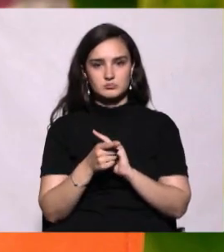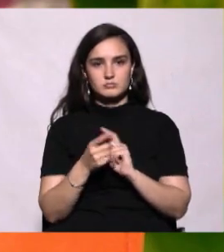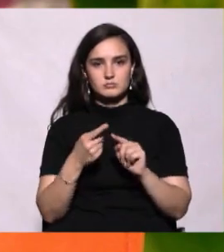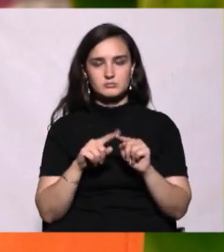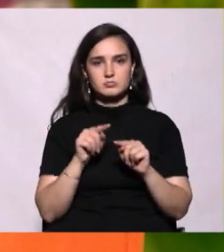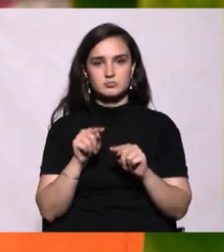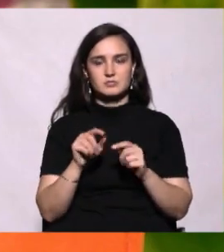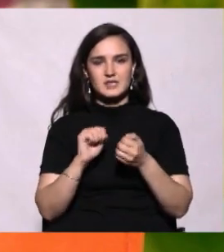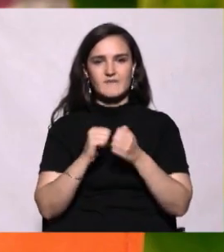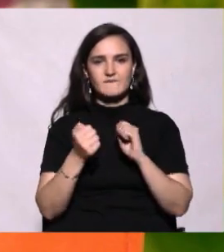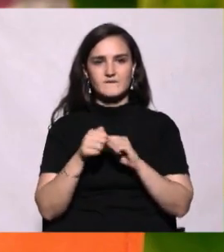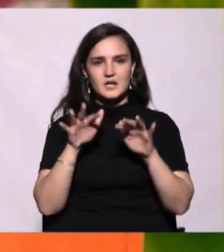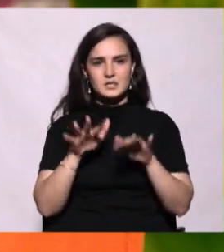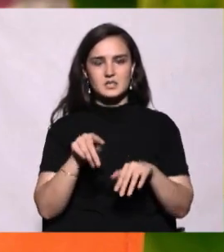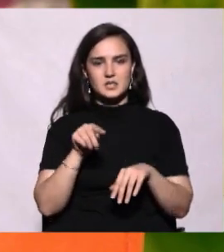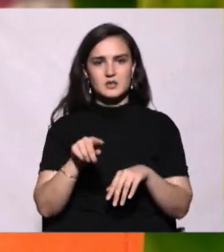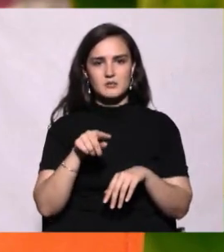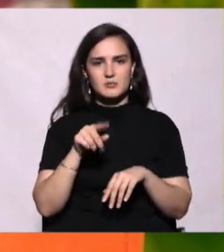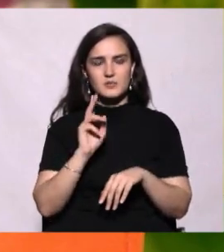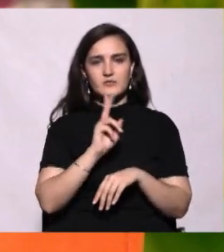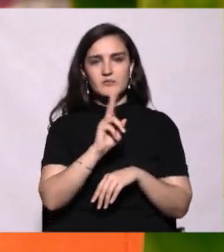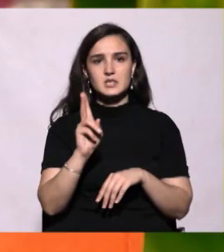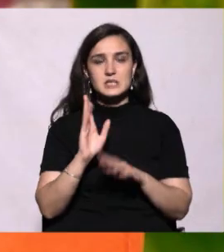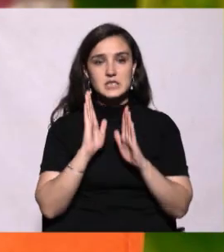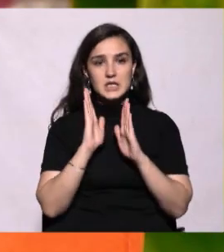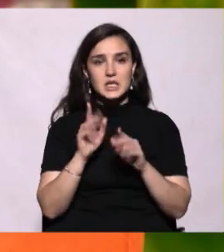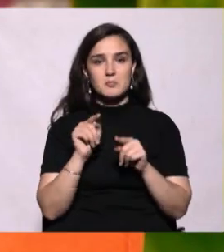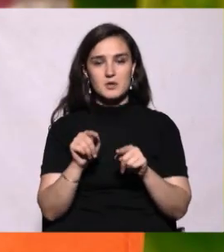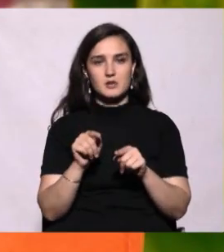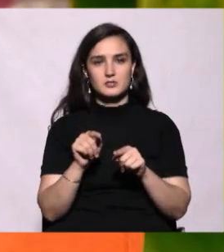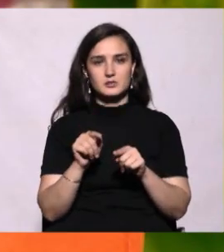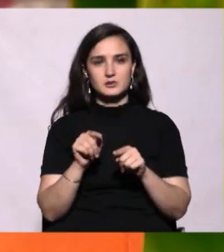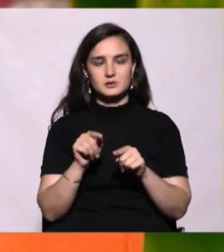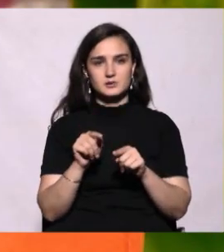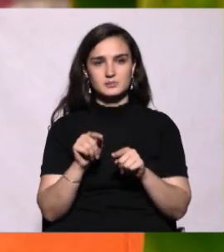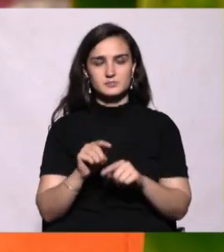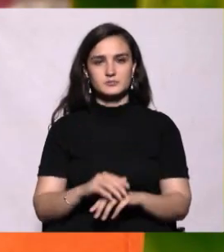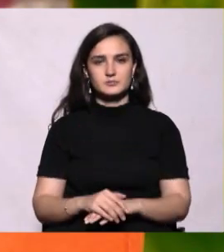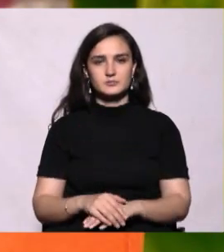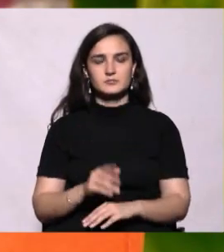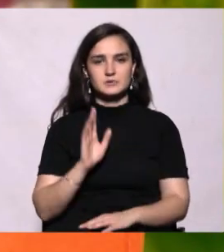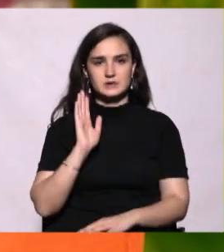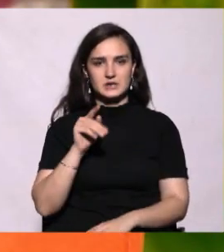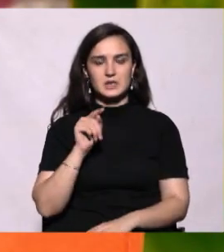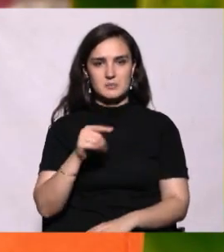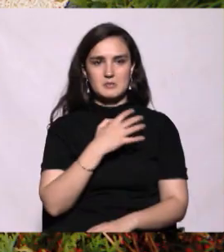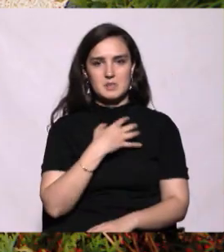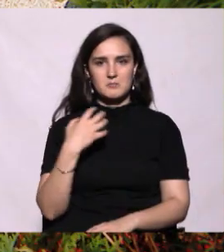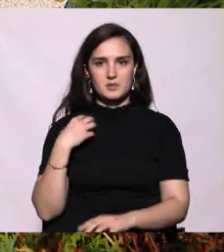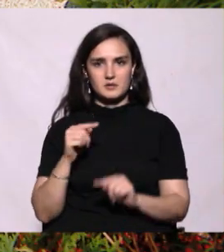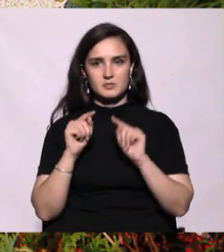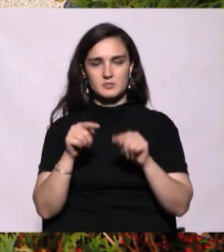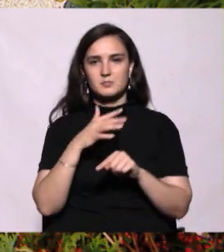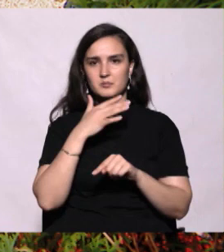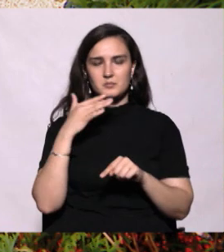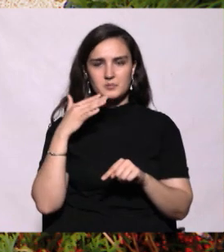a stone, and he says that whoever is able to pull the sword out will be the rightful king.